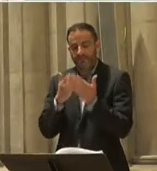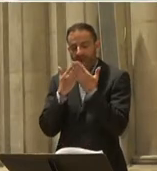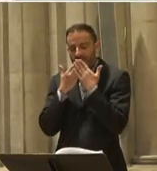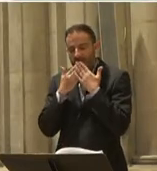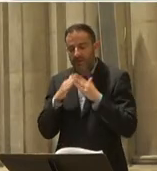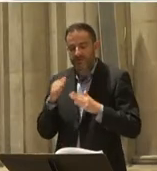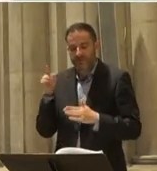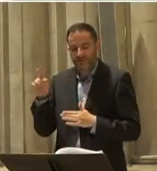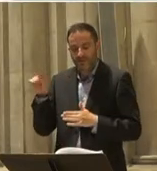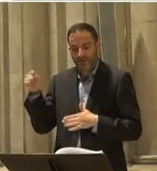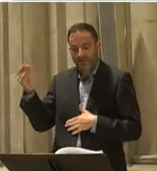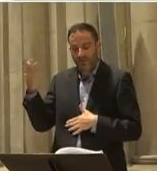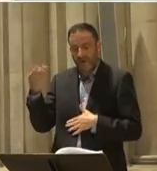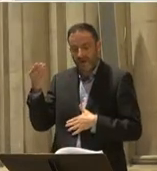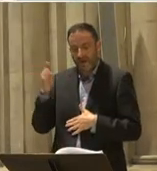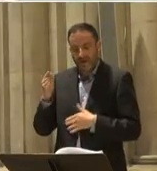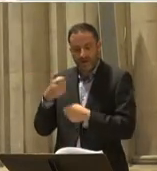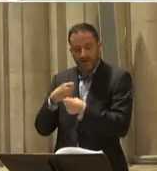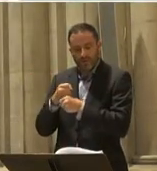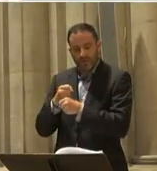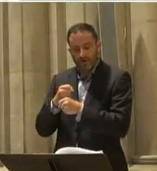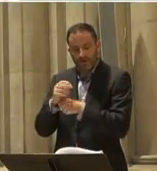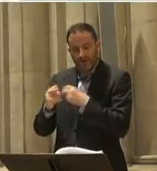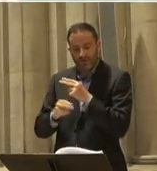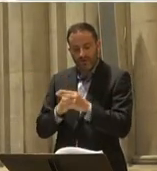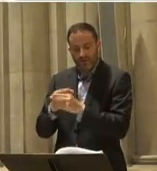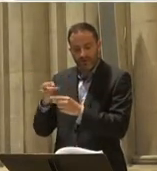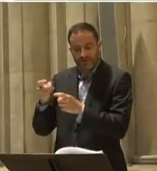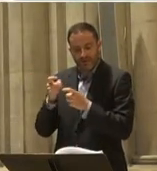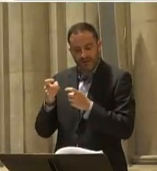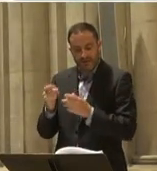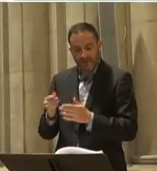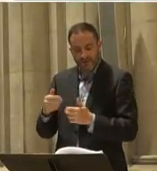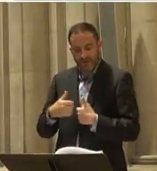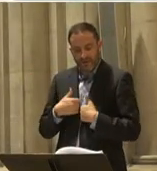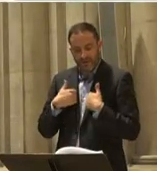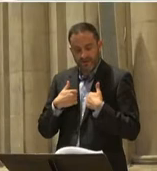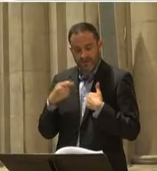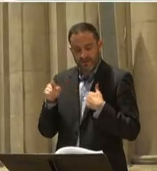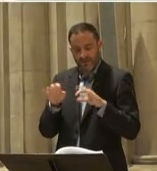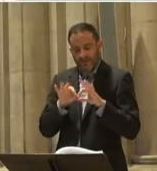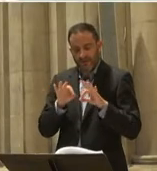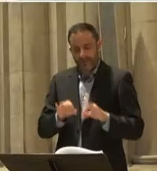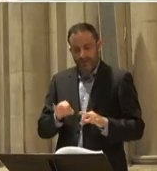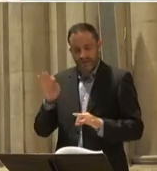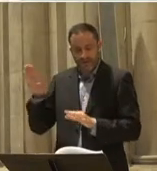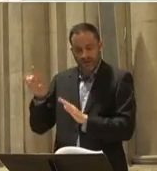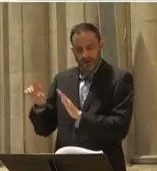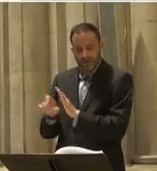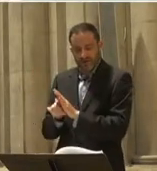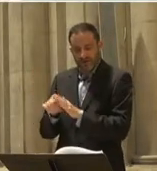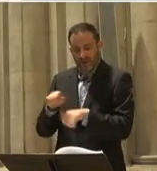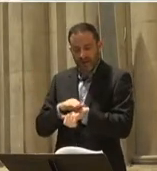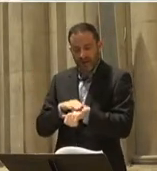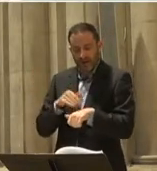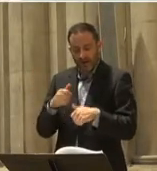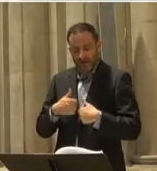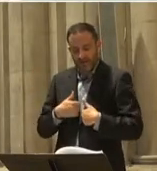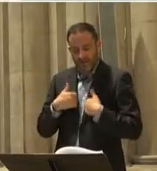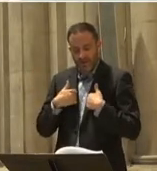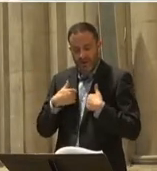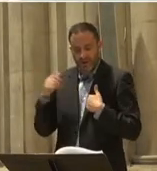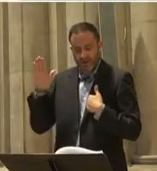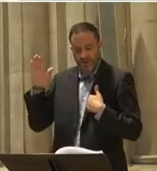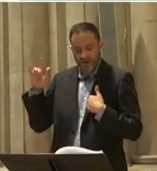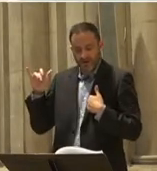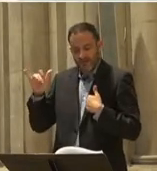Blessed are you, gracious God, creator of the universe and giver of life. You formed us in your own image and called us